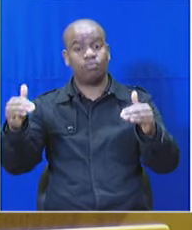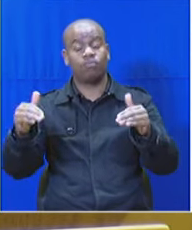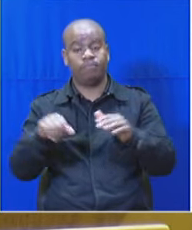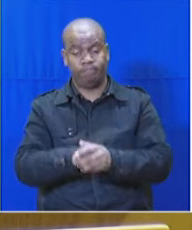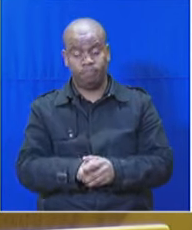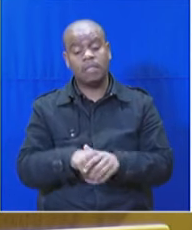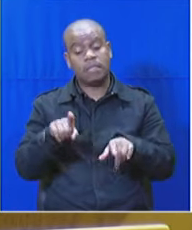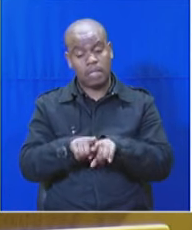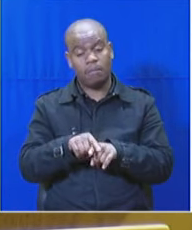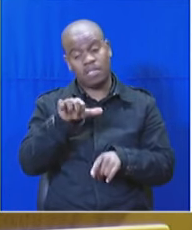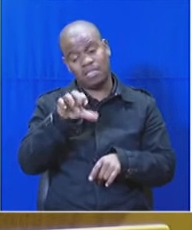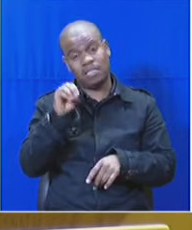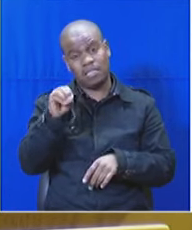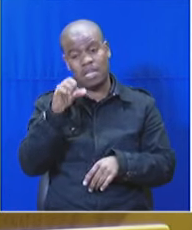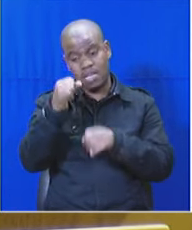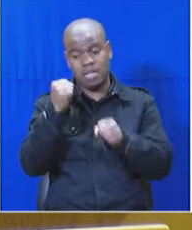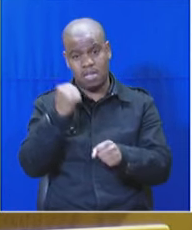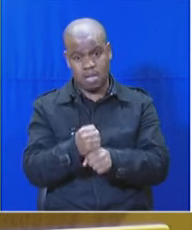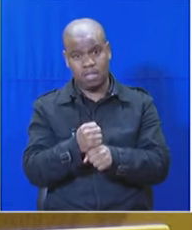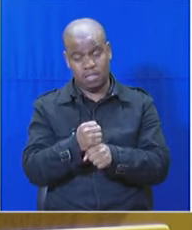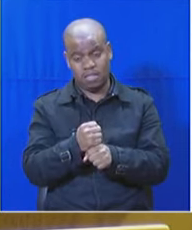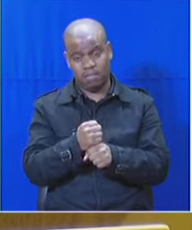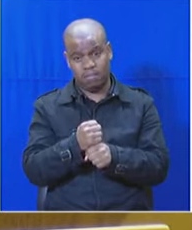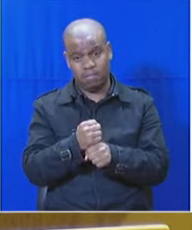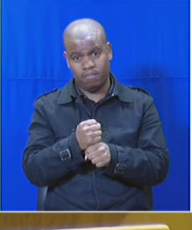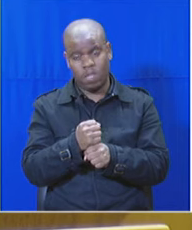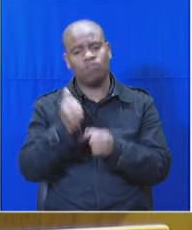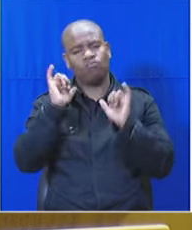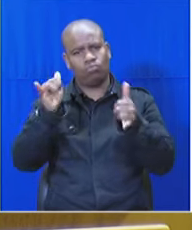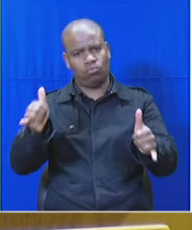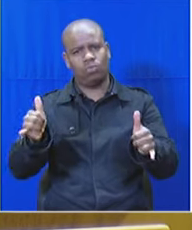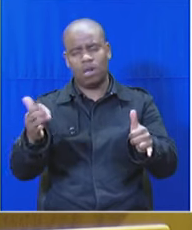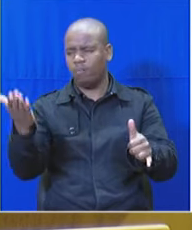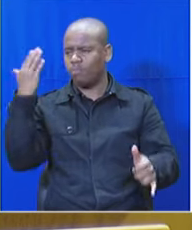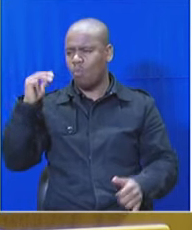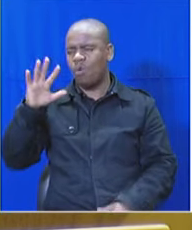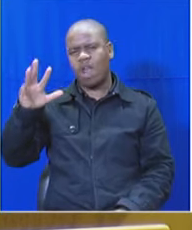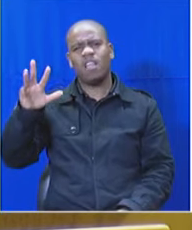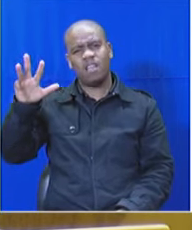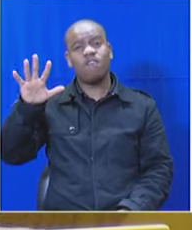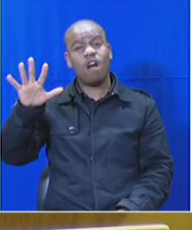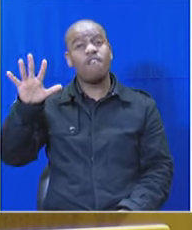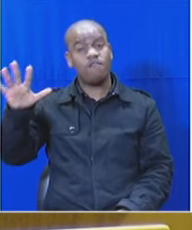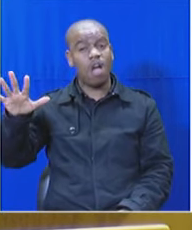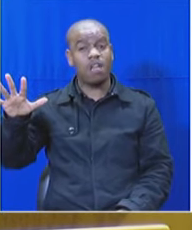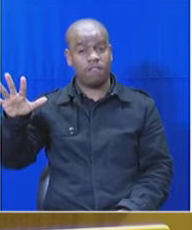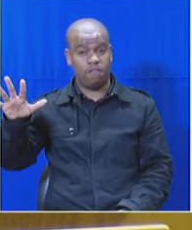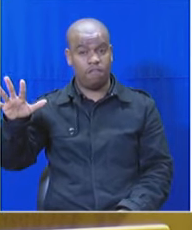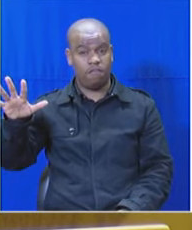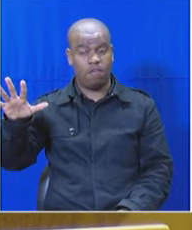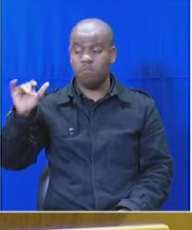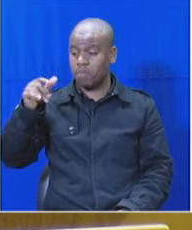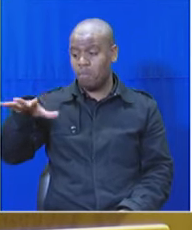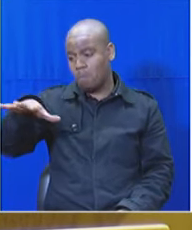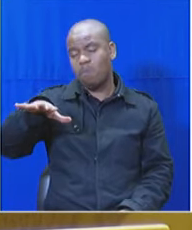anniversary of the Freedom Charter, as adopted in Kliptown 1955. Therefore, a point